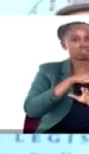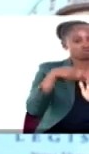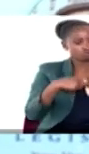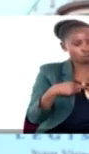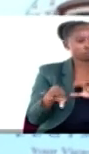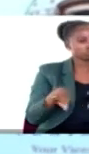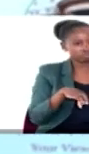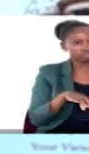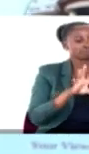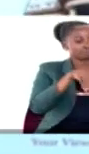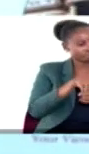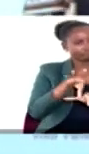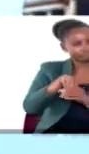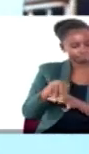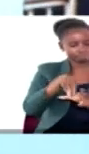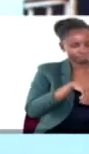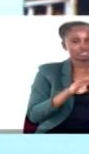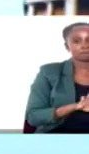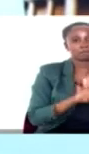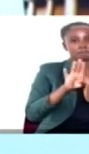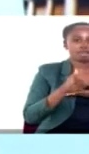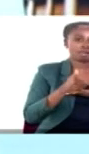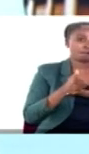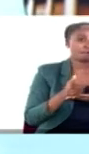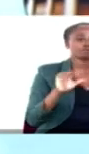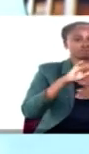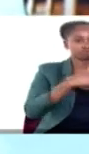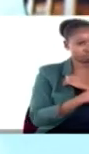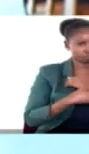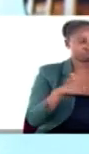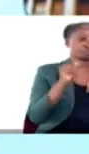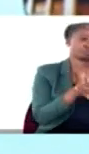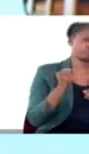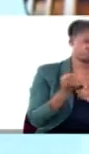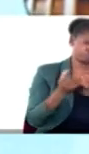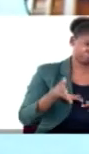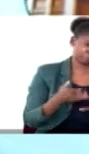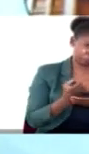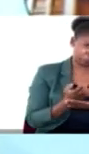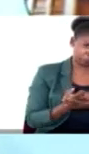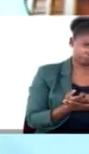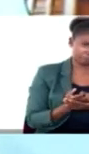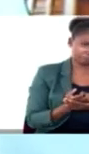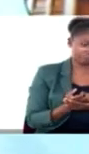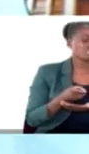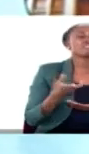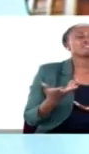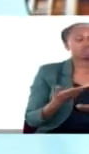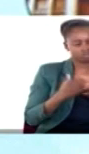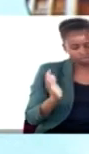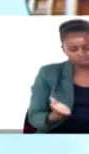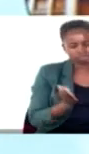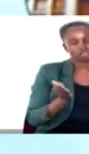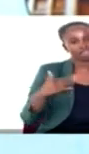in our rapidly changing society and economy. It's about promoting healthy lifestyles